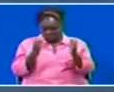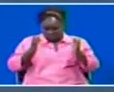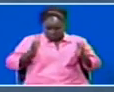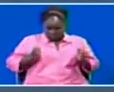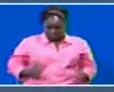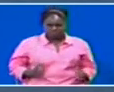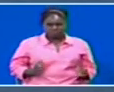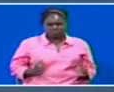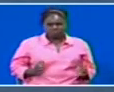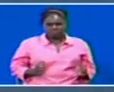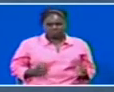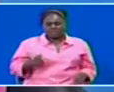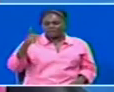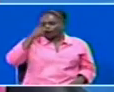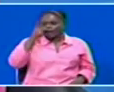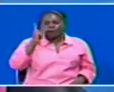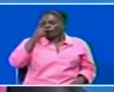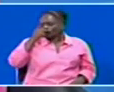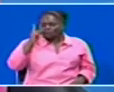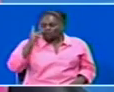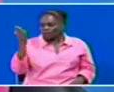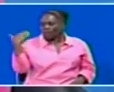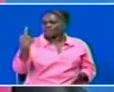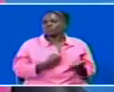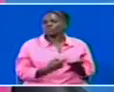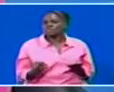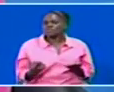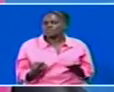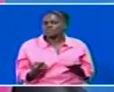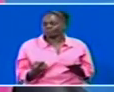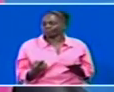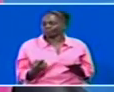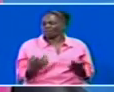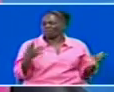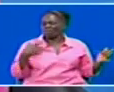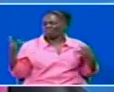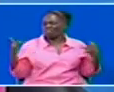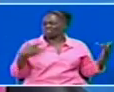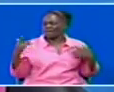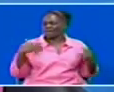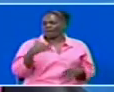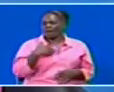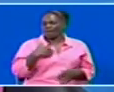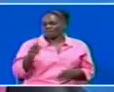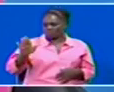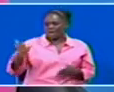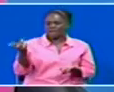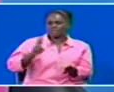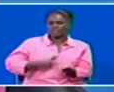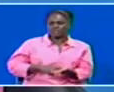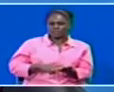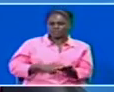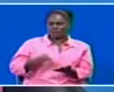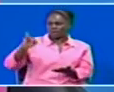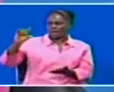that. Kalonzo Musyoka, just last week, raised certain issues with his registration and the use of his